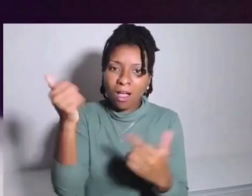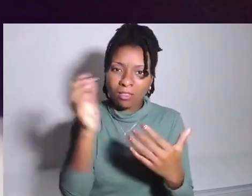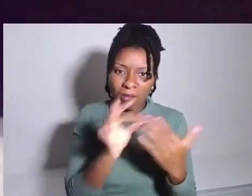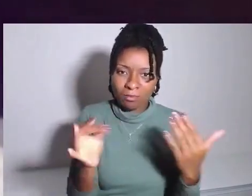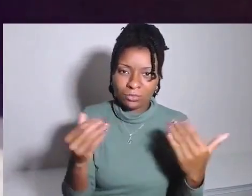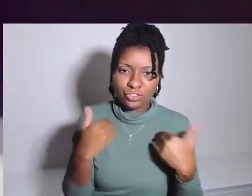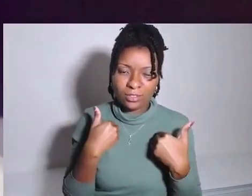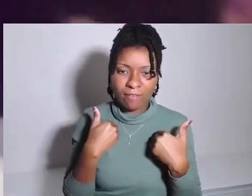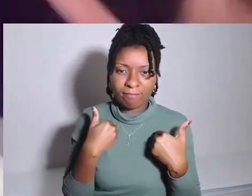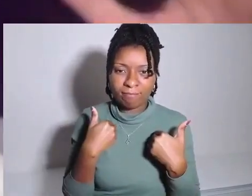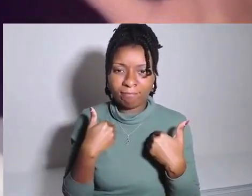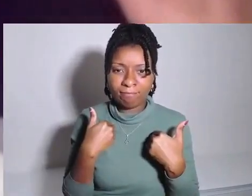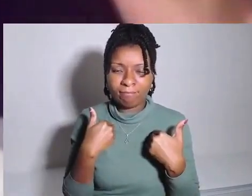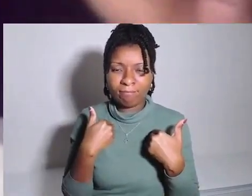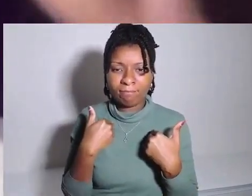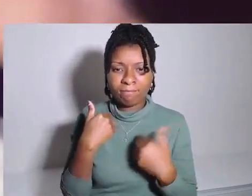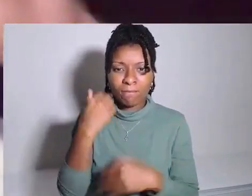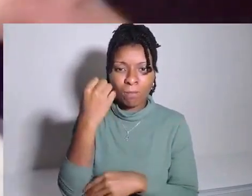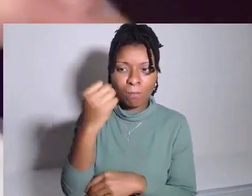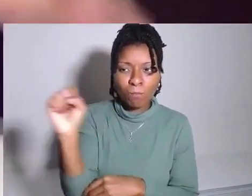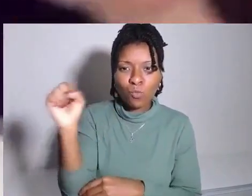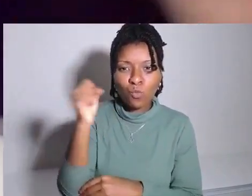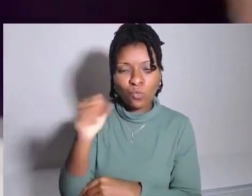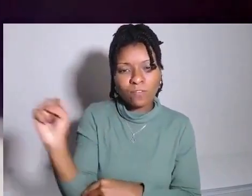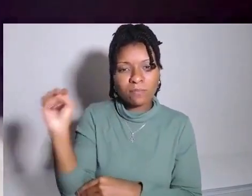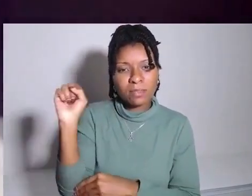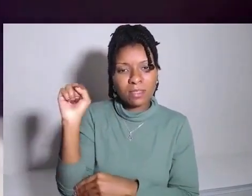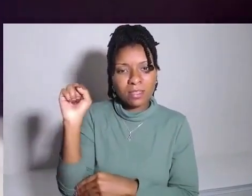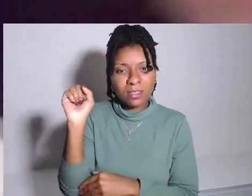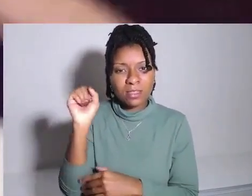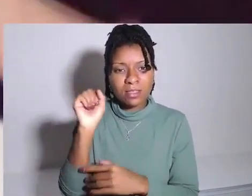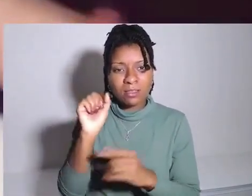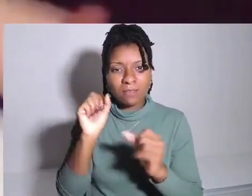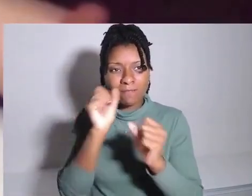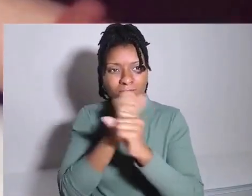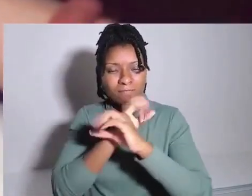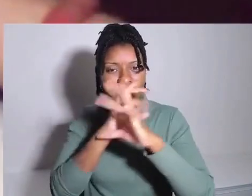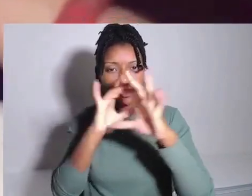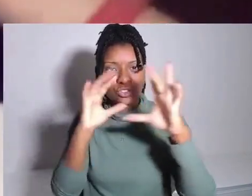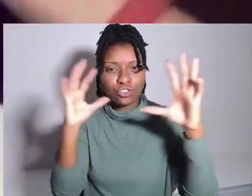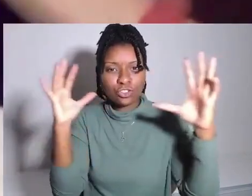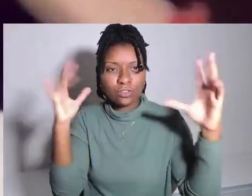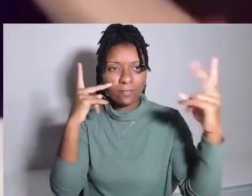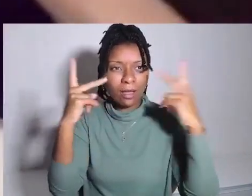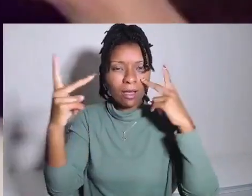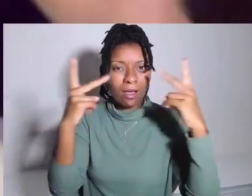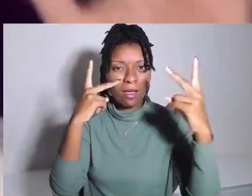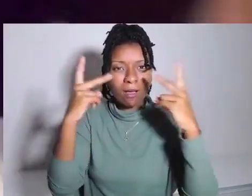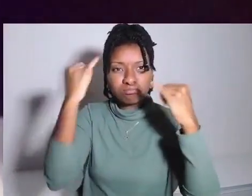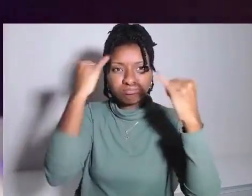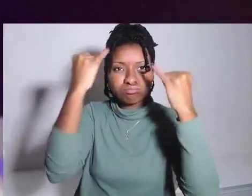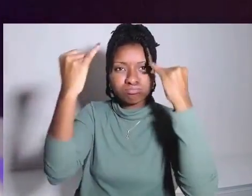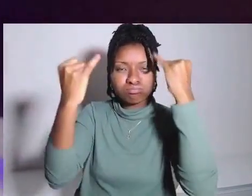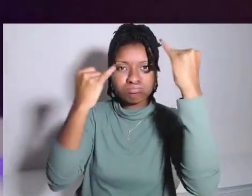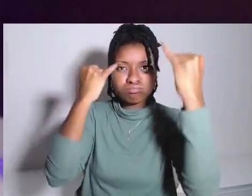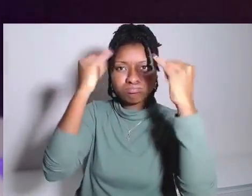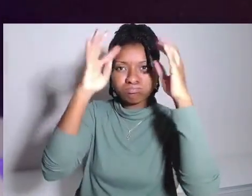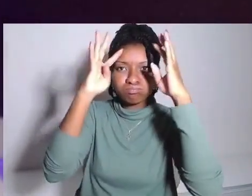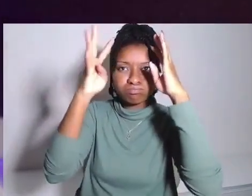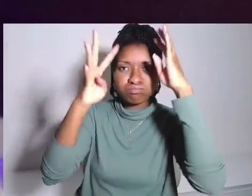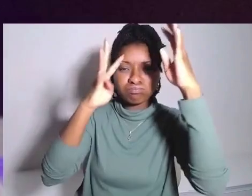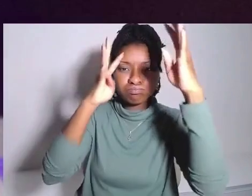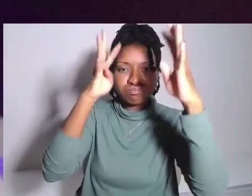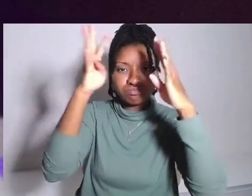There's movement as you are able. There's visioning, the power of the imaginal.